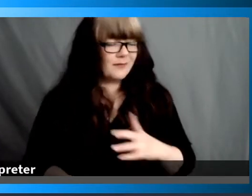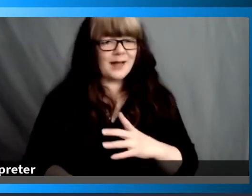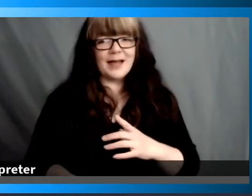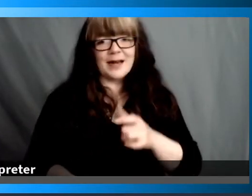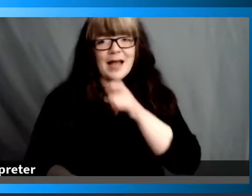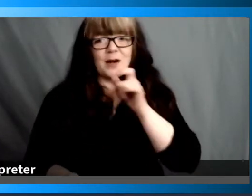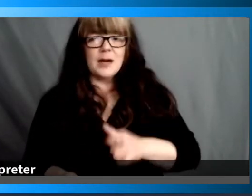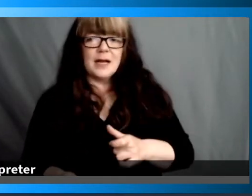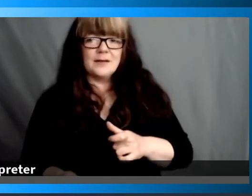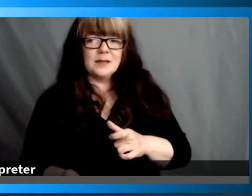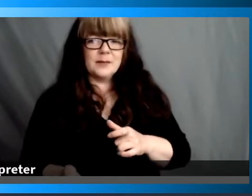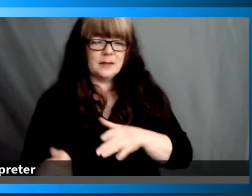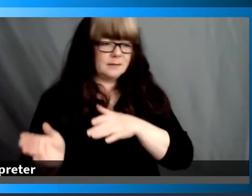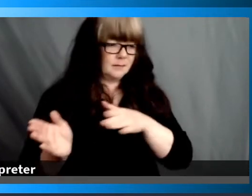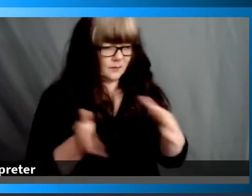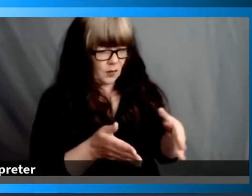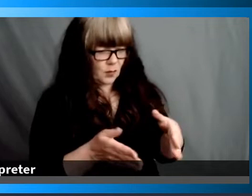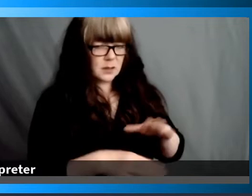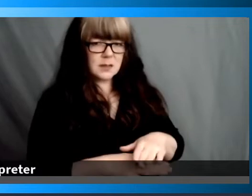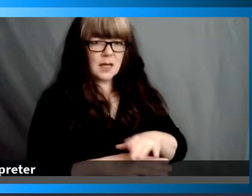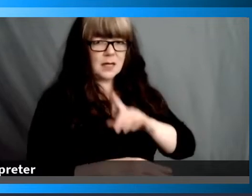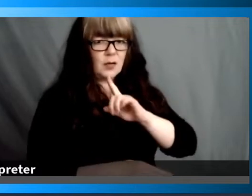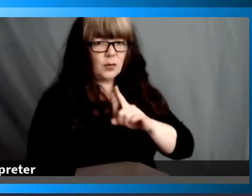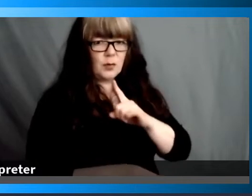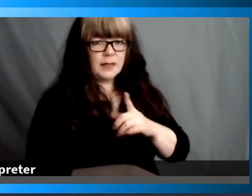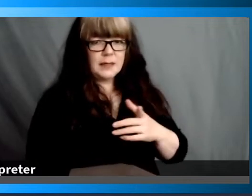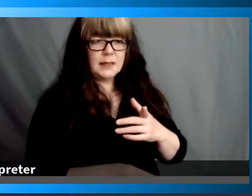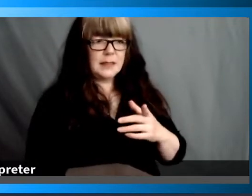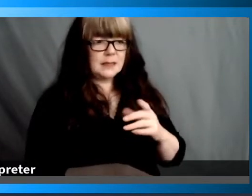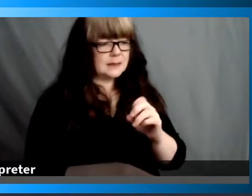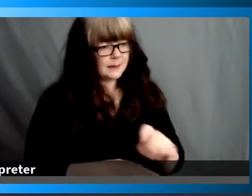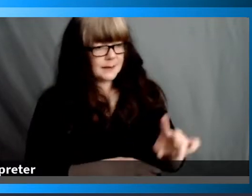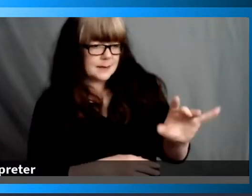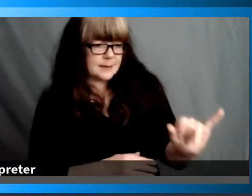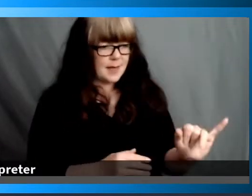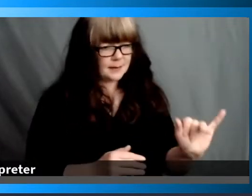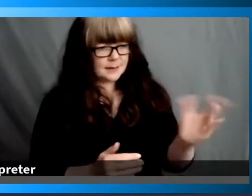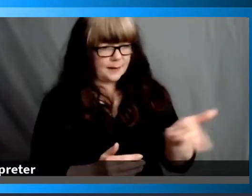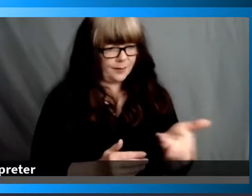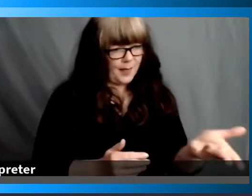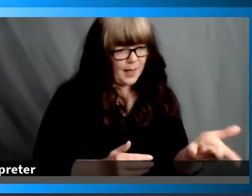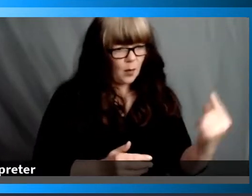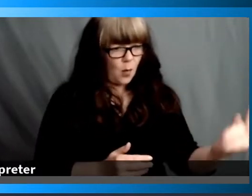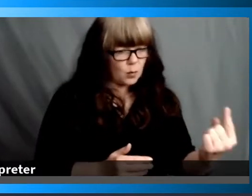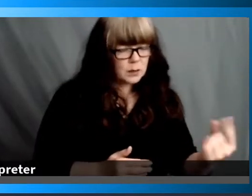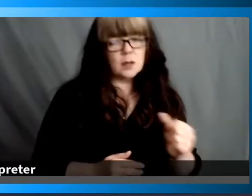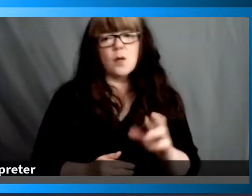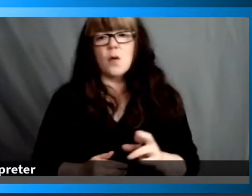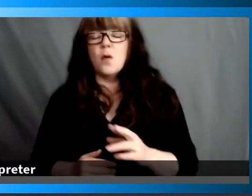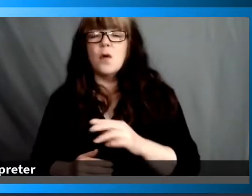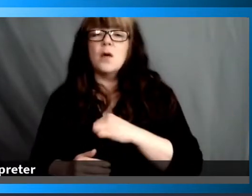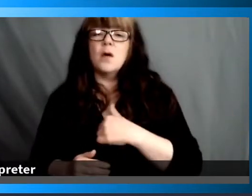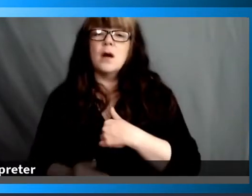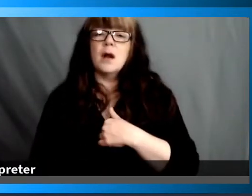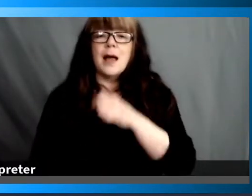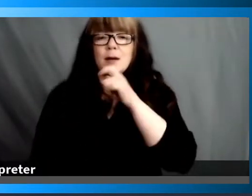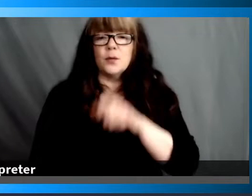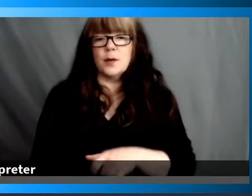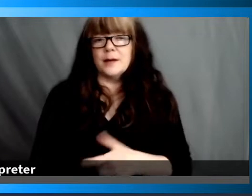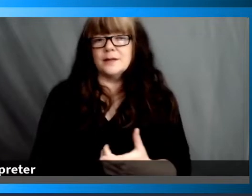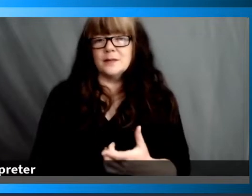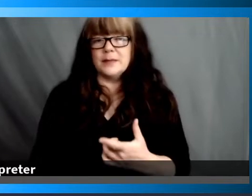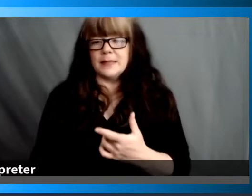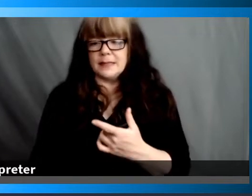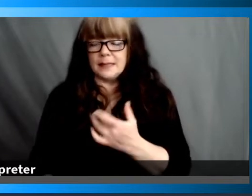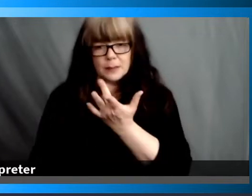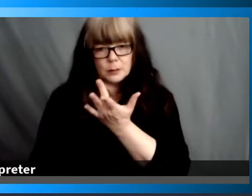like that really sexy thing, or like, I don't have to be like this